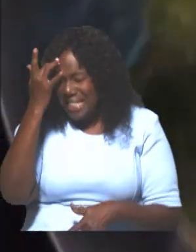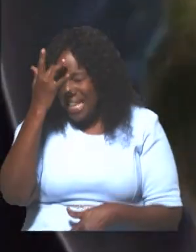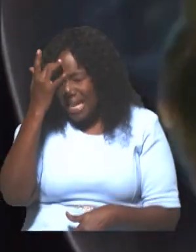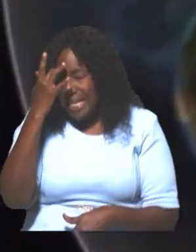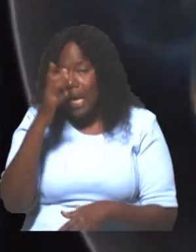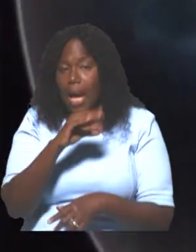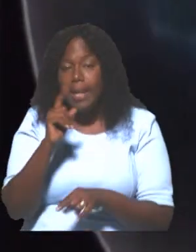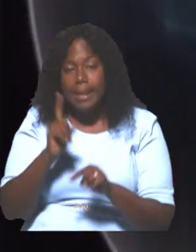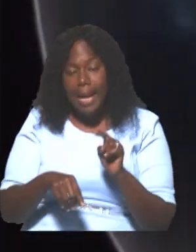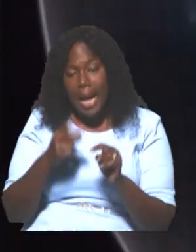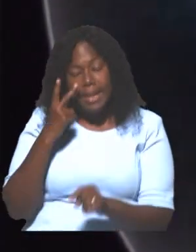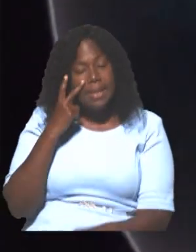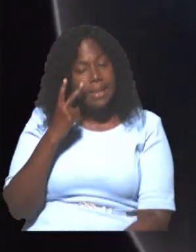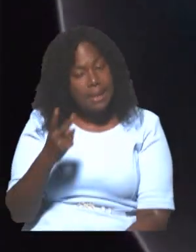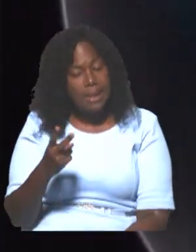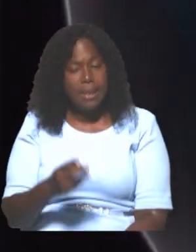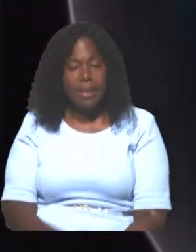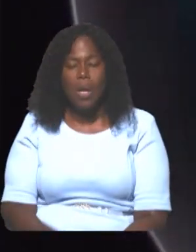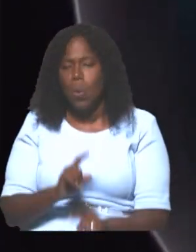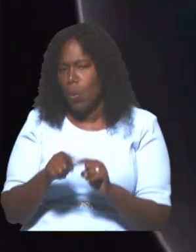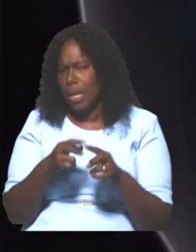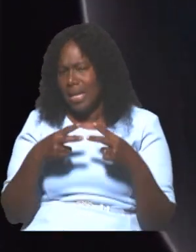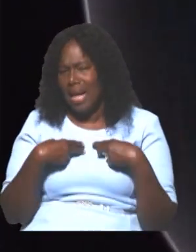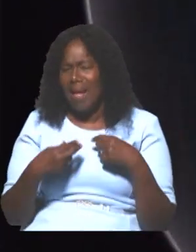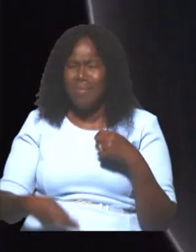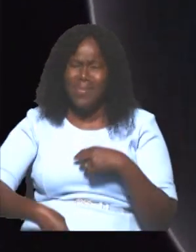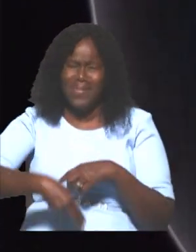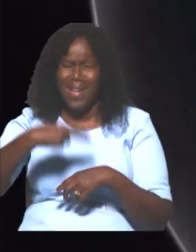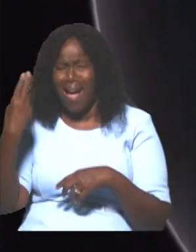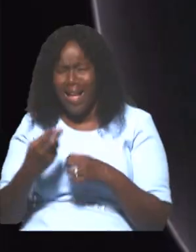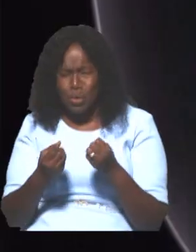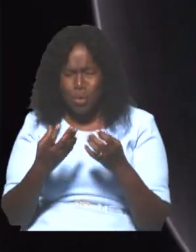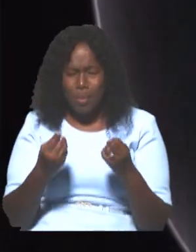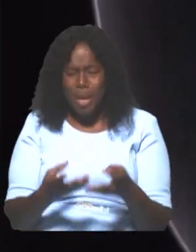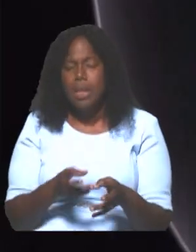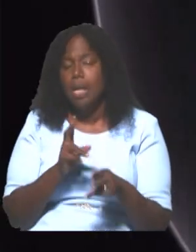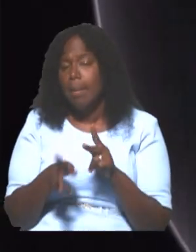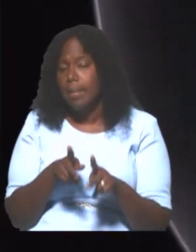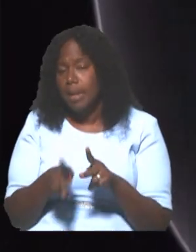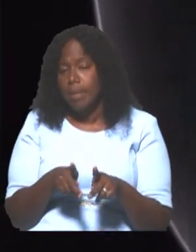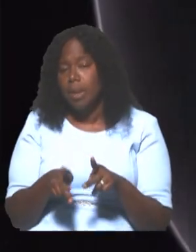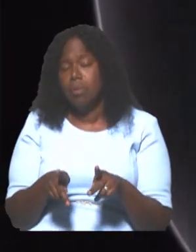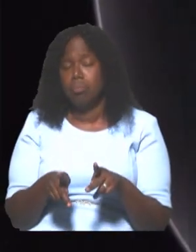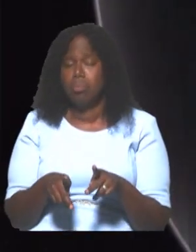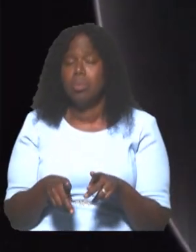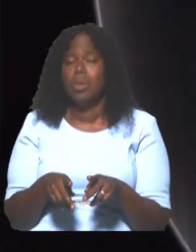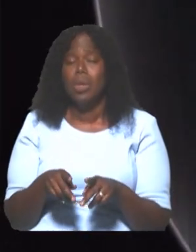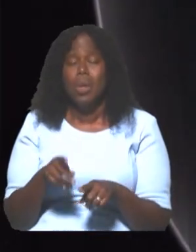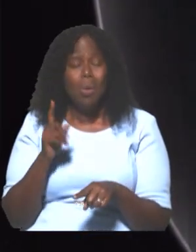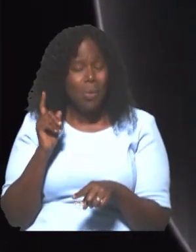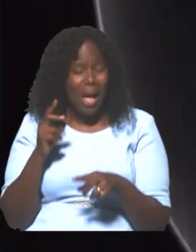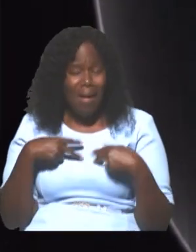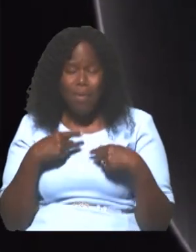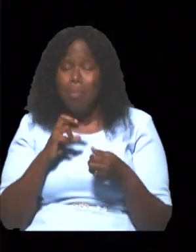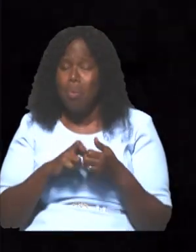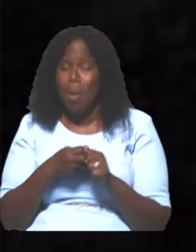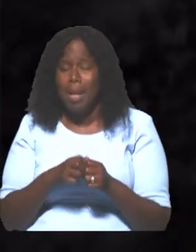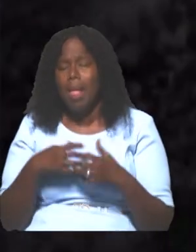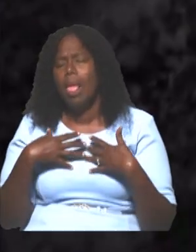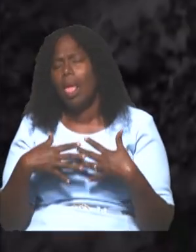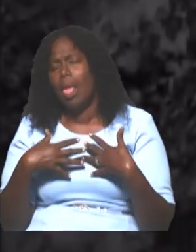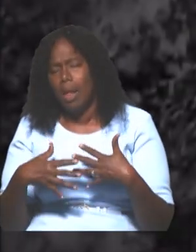Now, with concentrations this high, those who are sensitive to poor air quality should keep windows and doors closed, wear masks